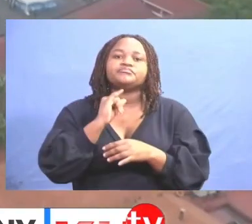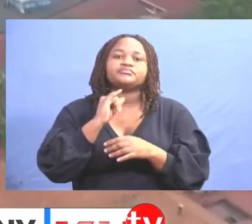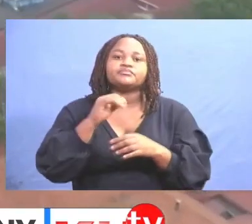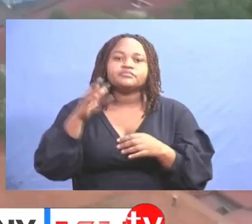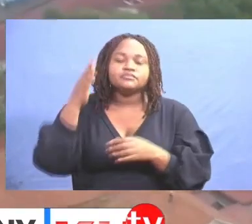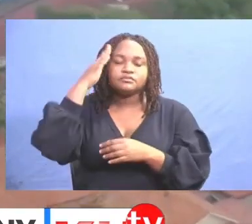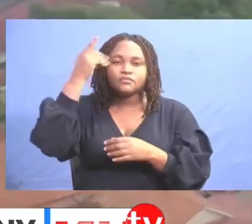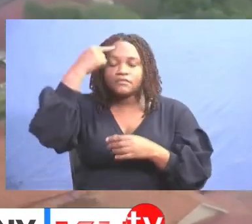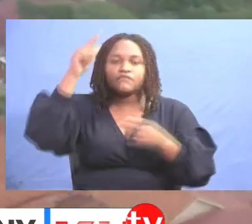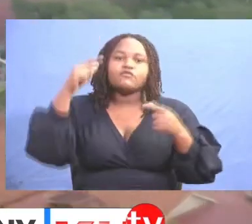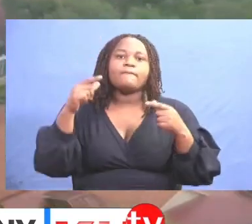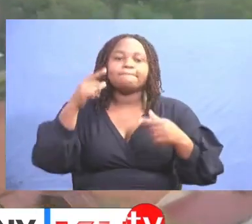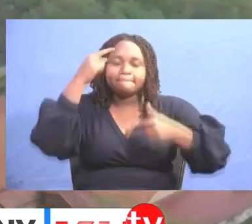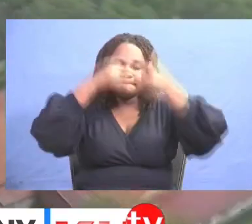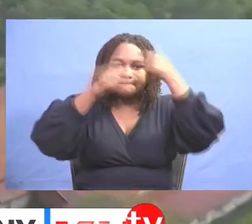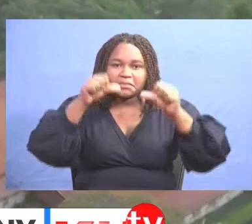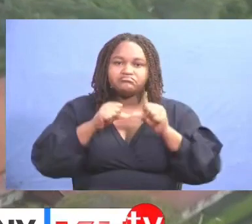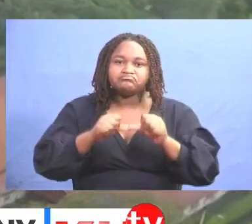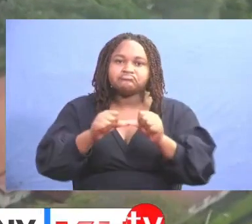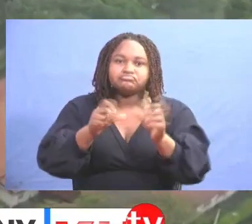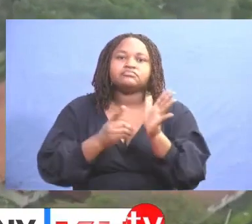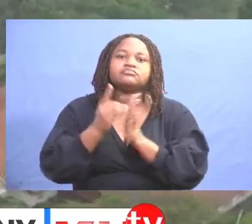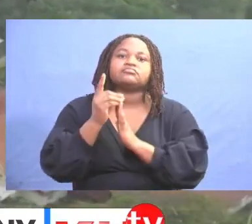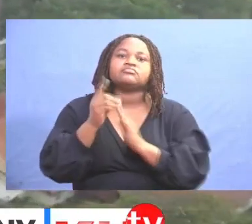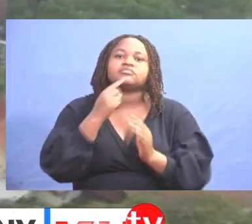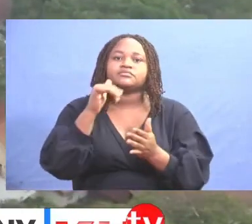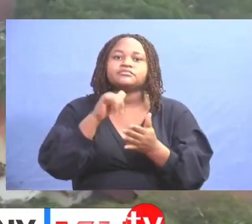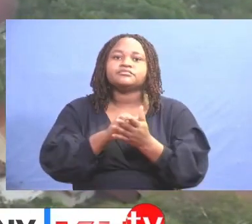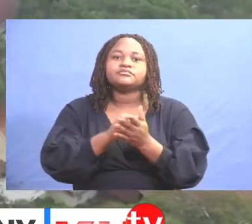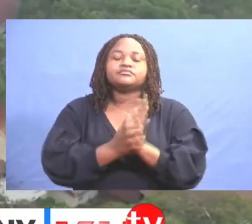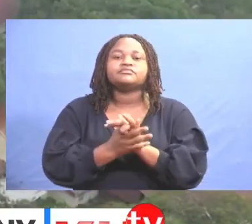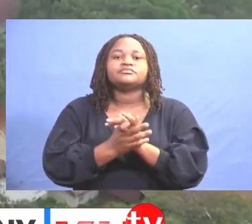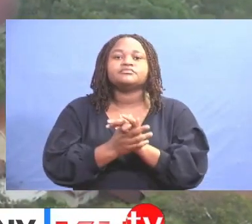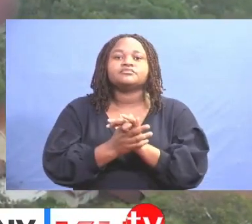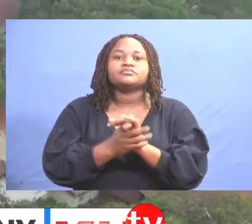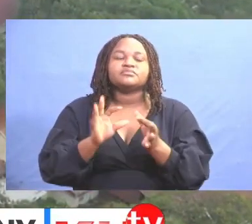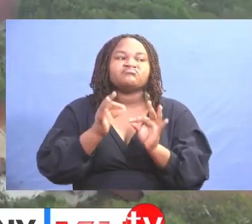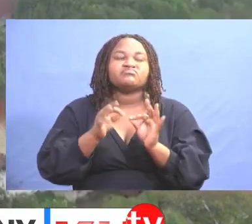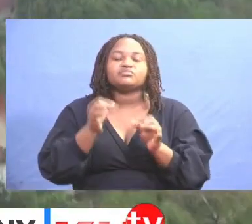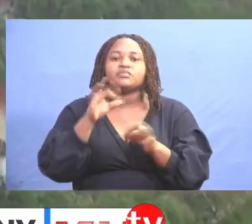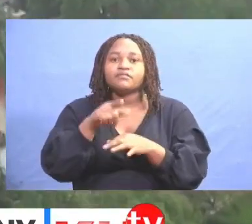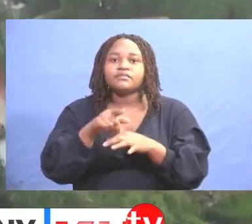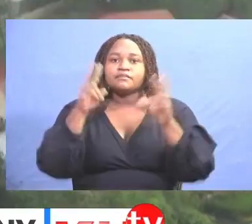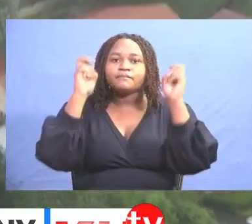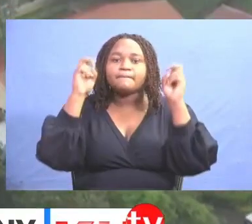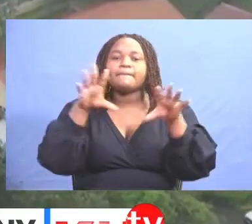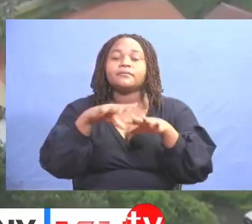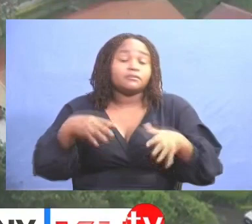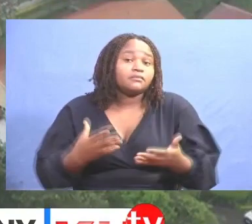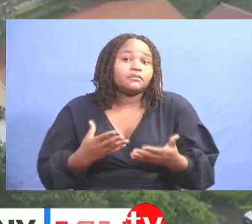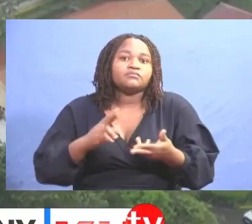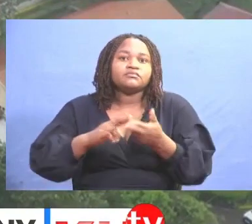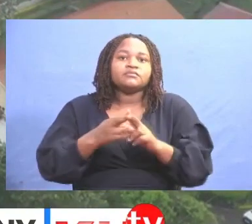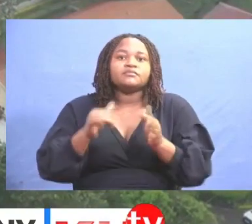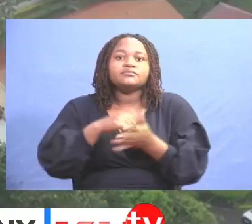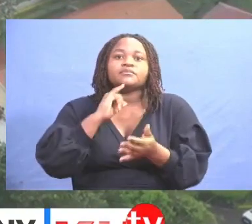is education for prosperity and sustainable development. You can tell us more your interpretation of the theme and